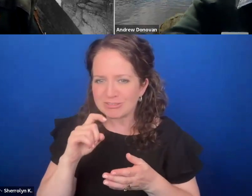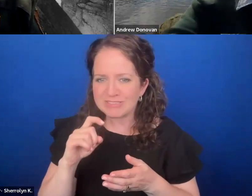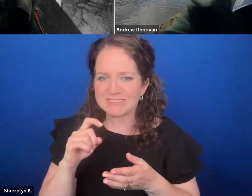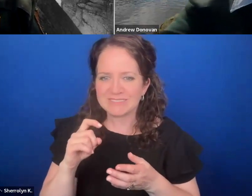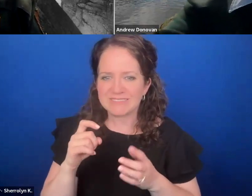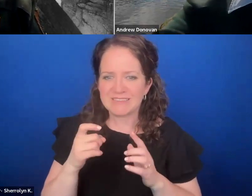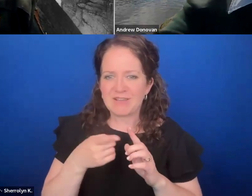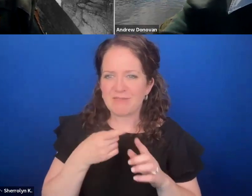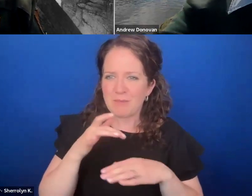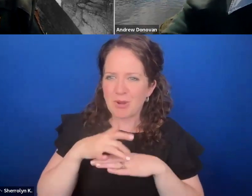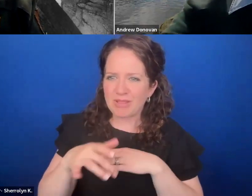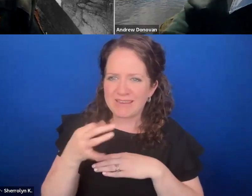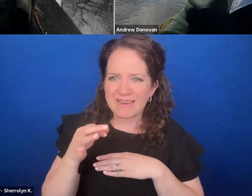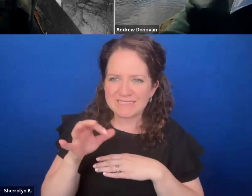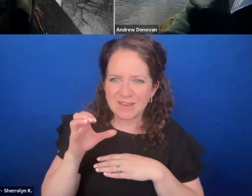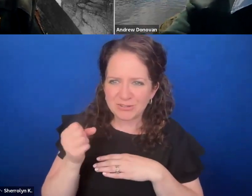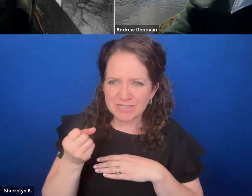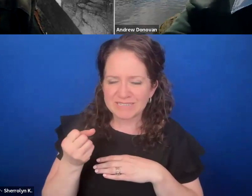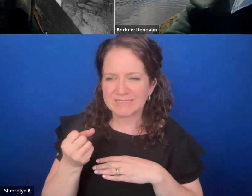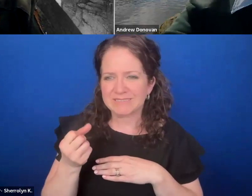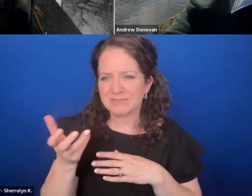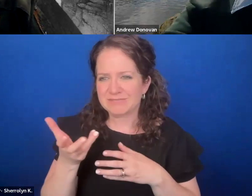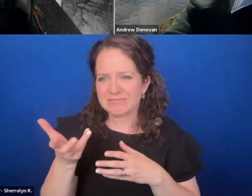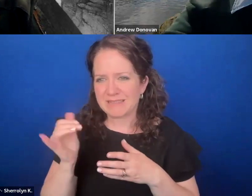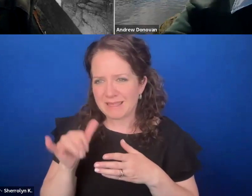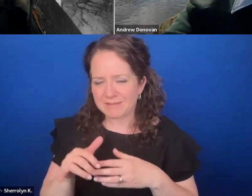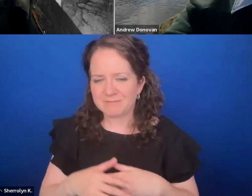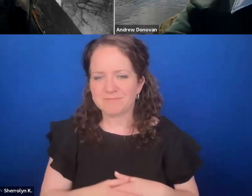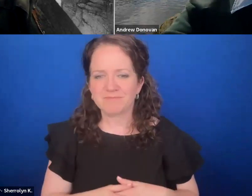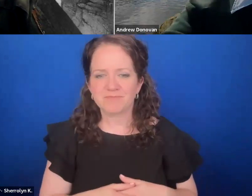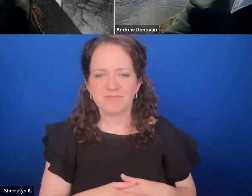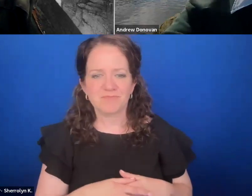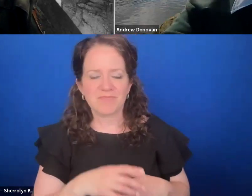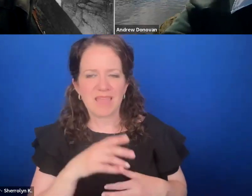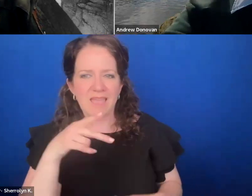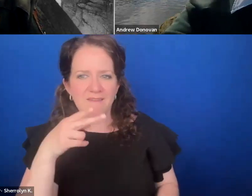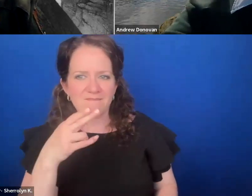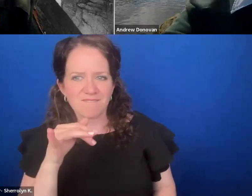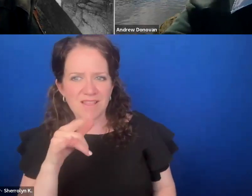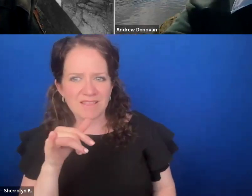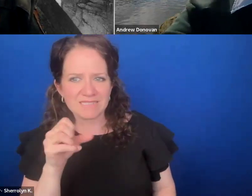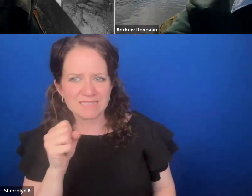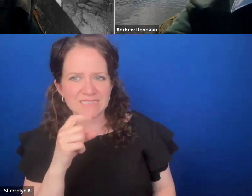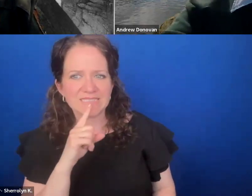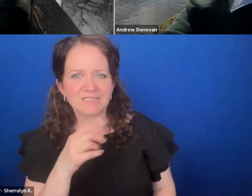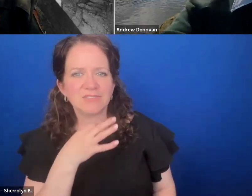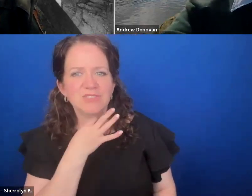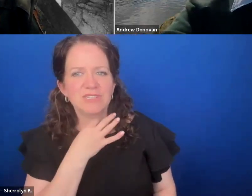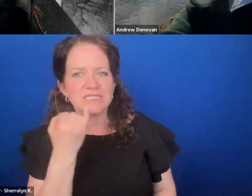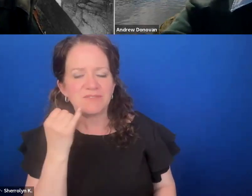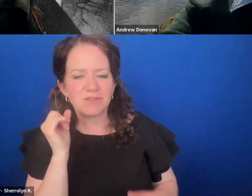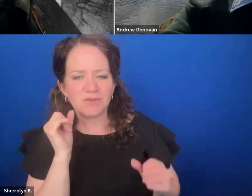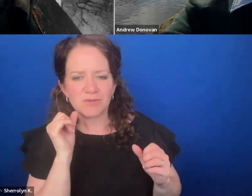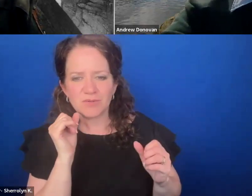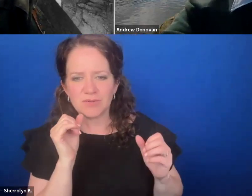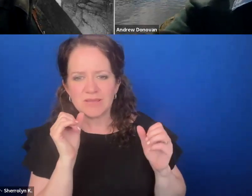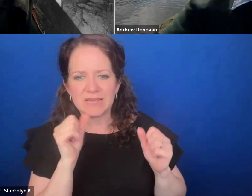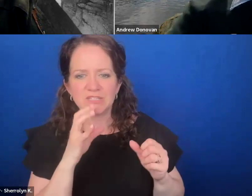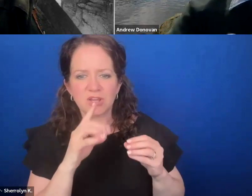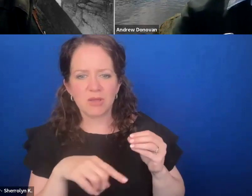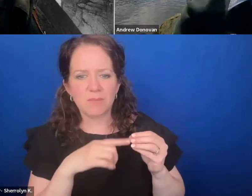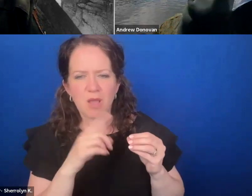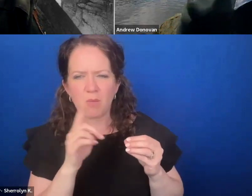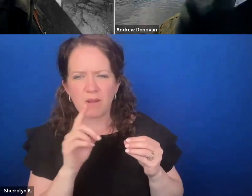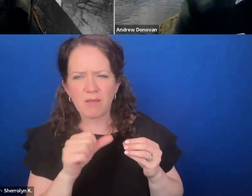And Phyllis was wondering if you could talk a bit about where the other ironworks were located. She's saying in Massachusetts and New